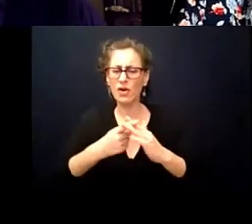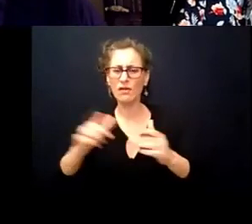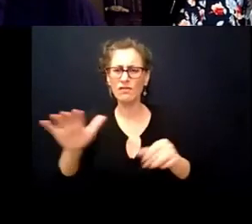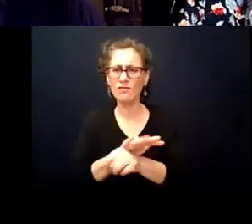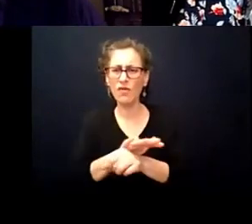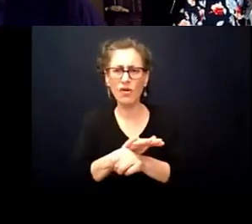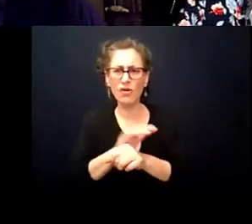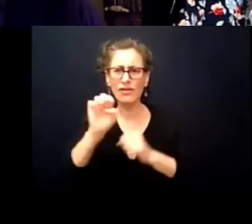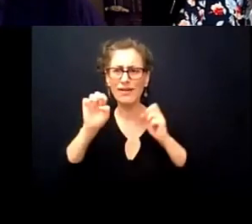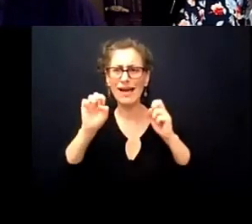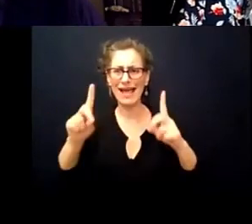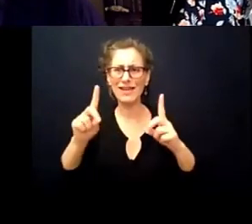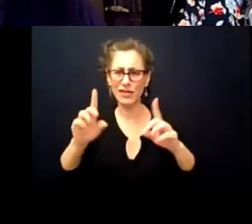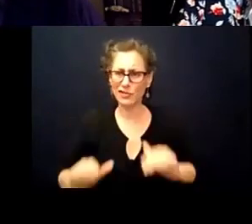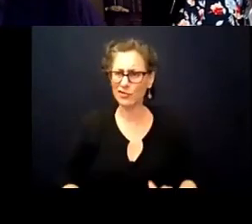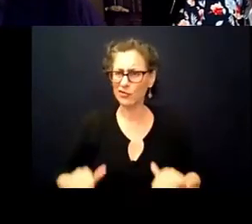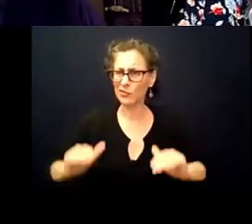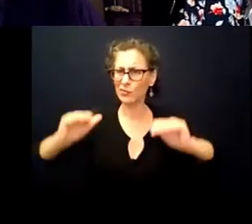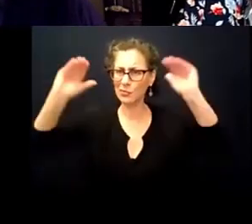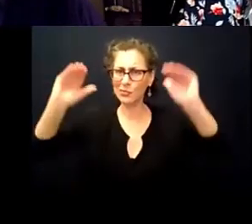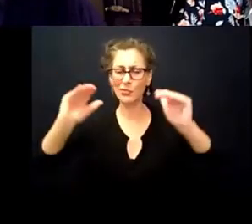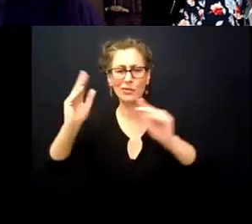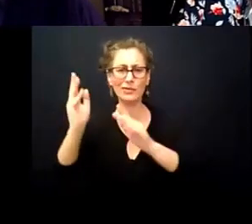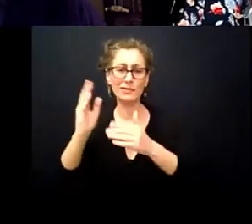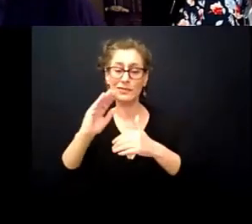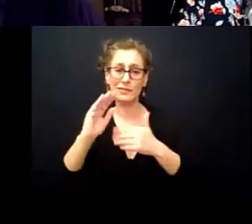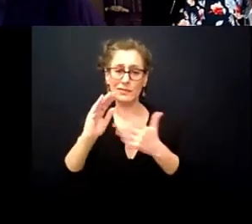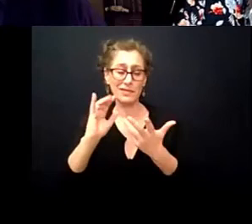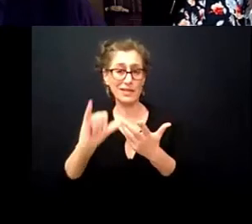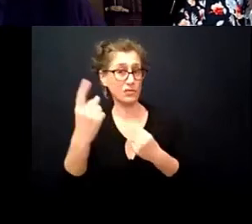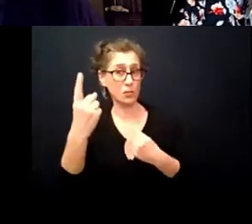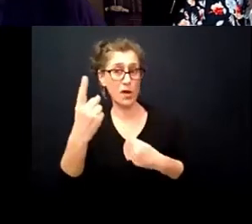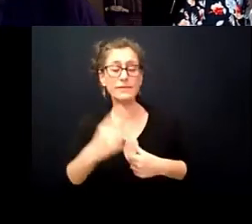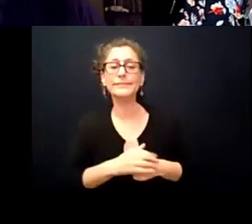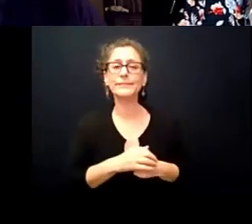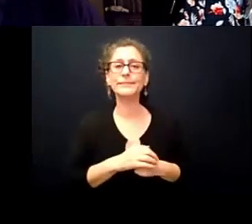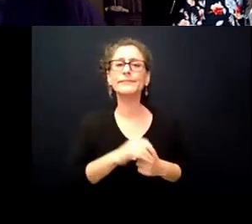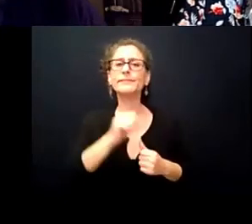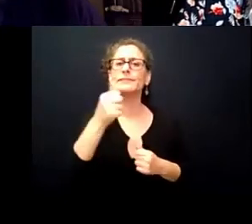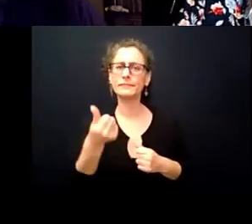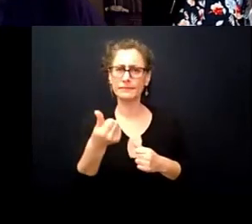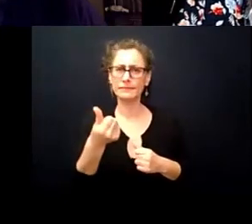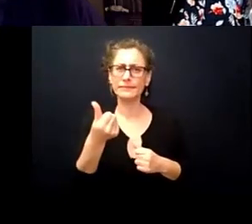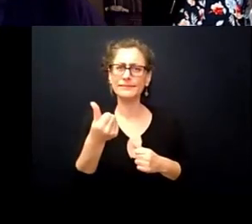educational pipeline. That would be one thing. The other thing is that